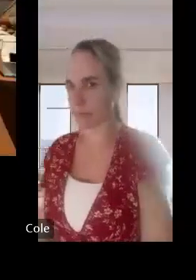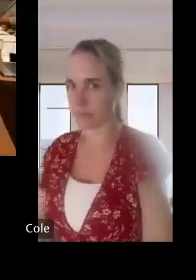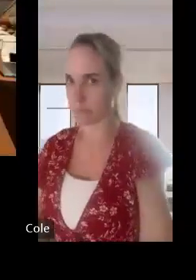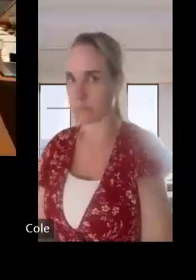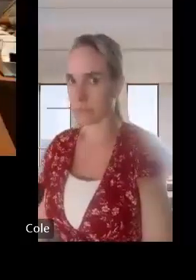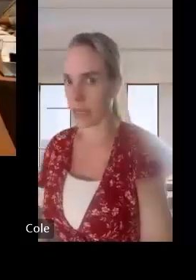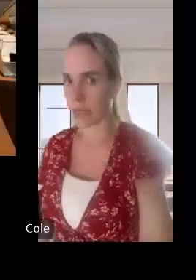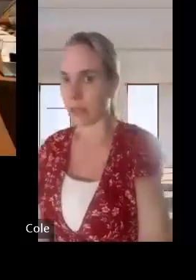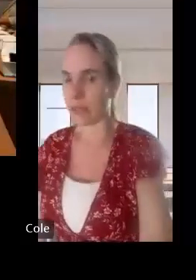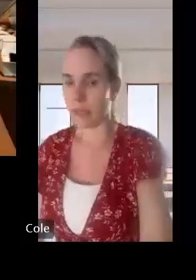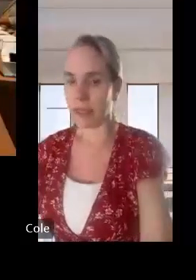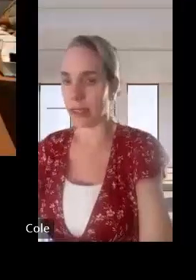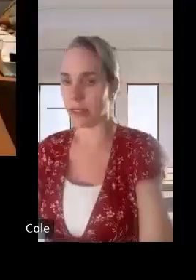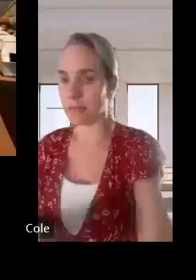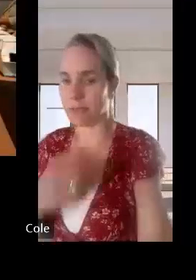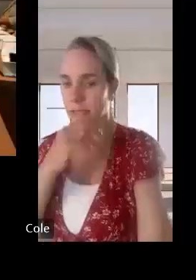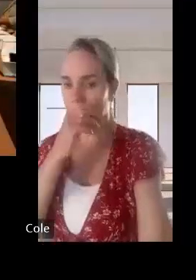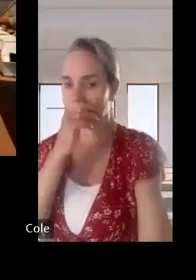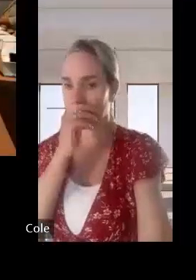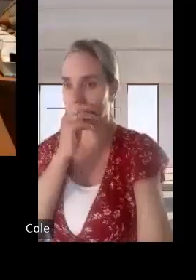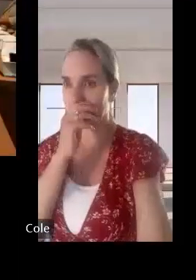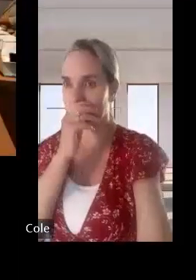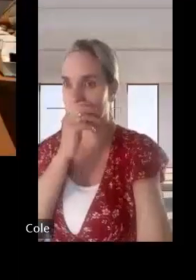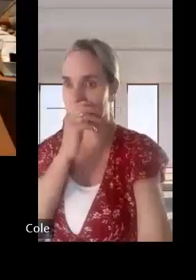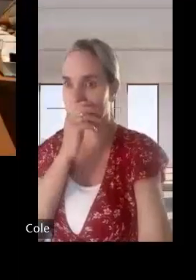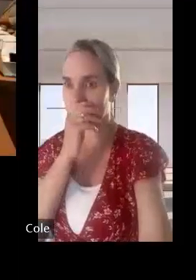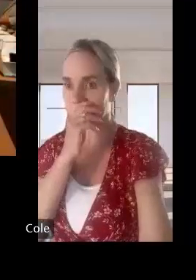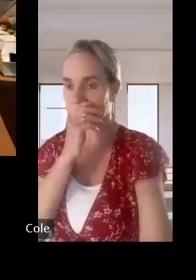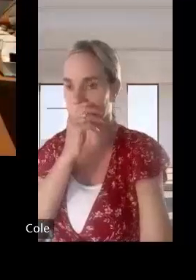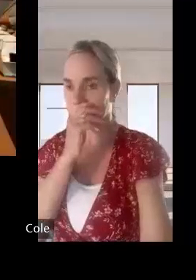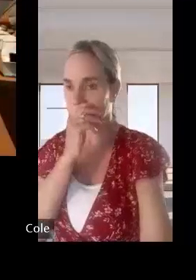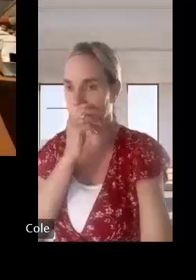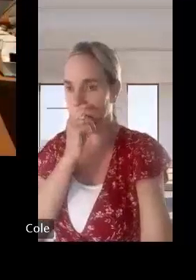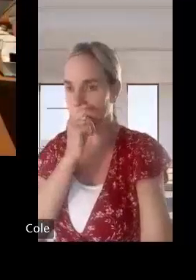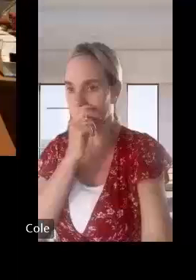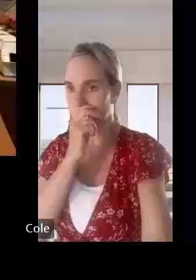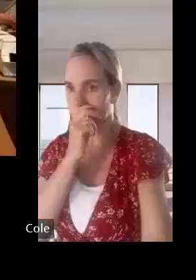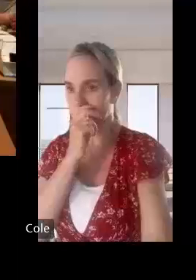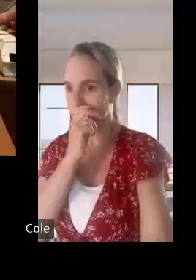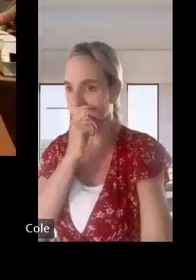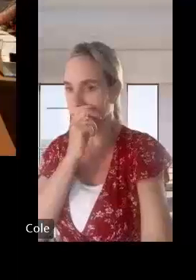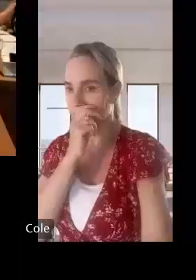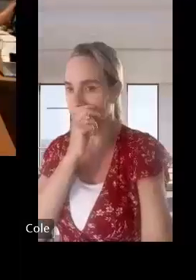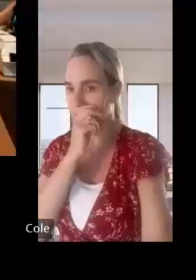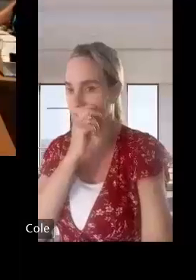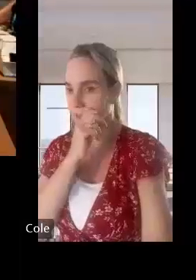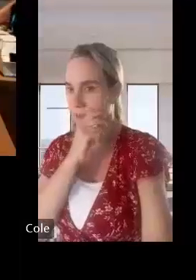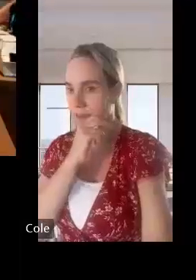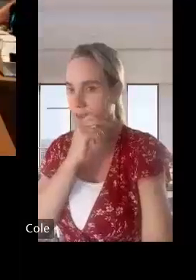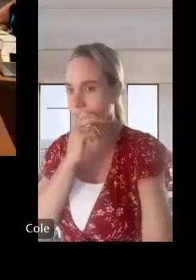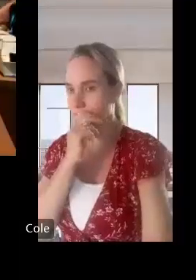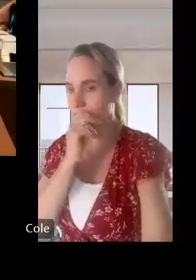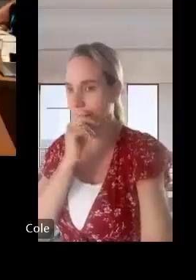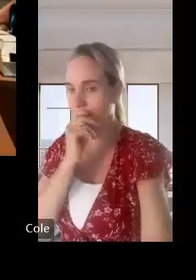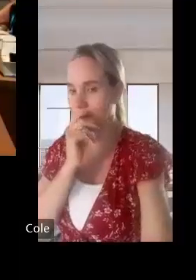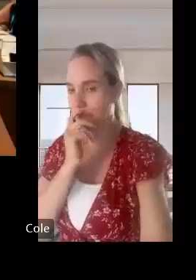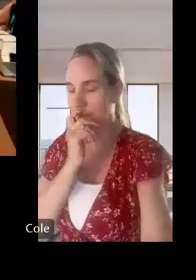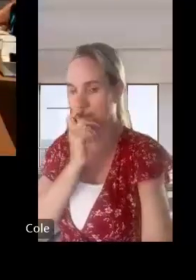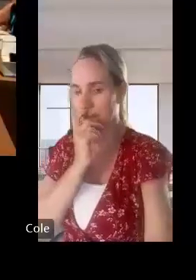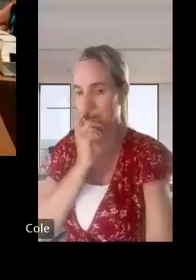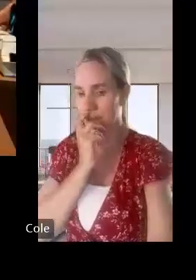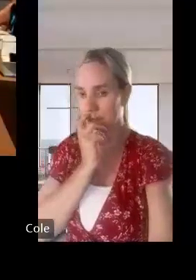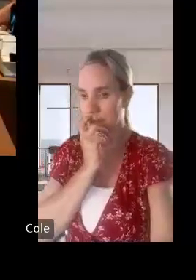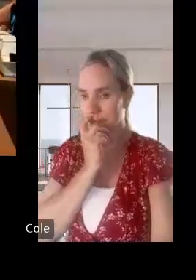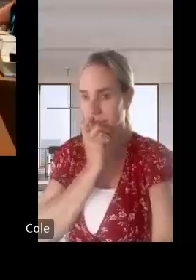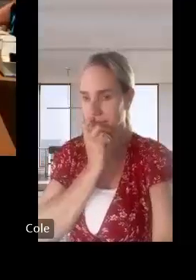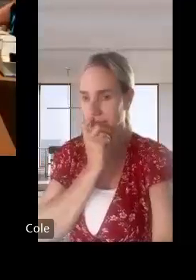in practice? And for these particular roles, that we have the opportunity to hire either internally or